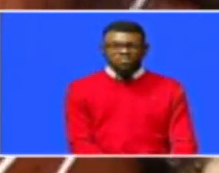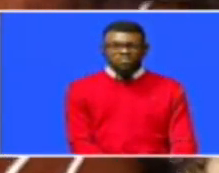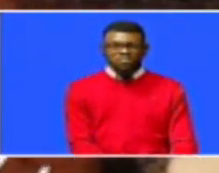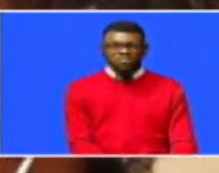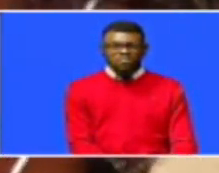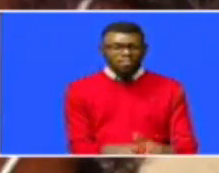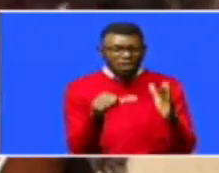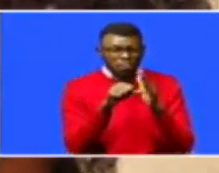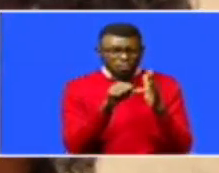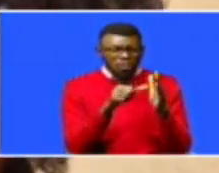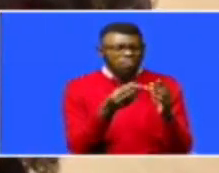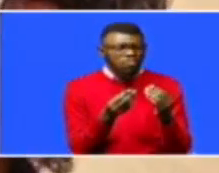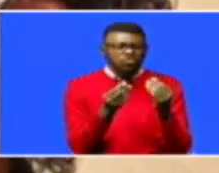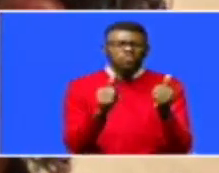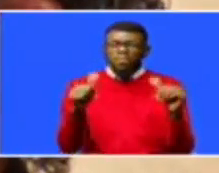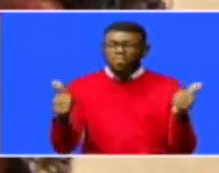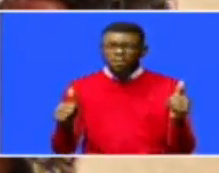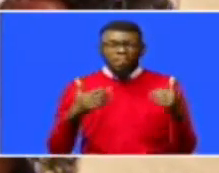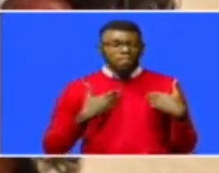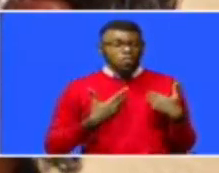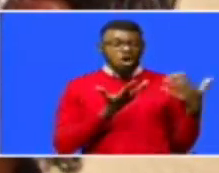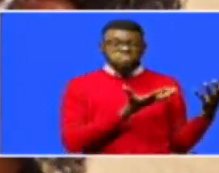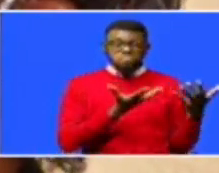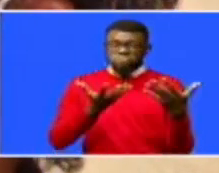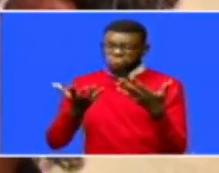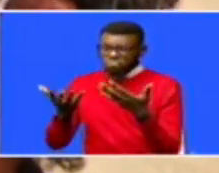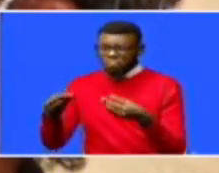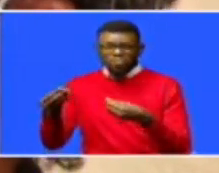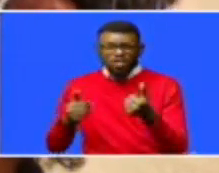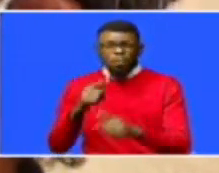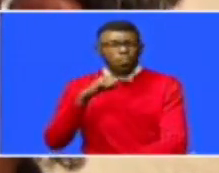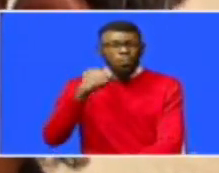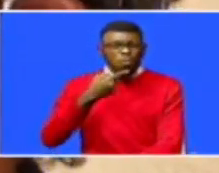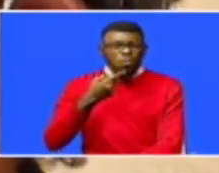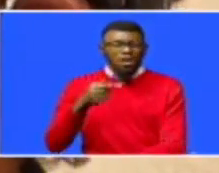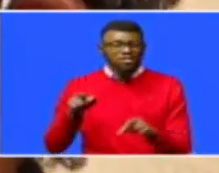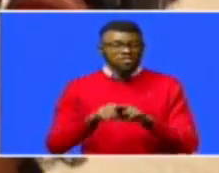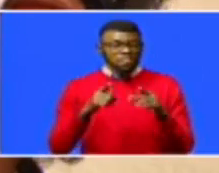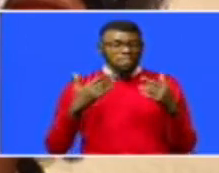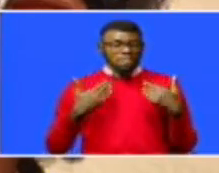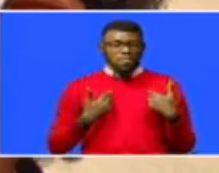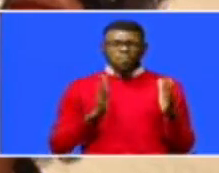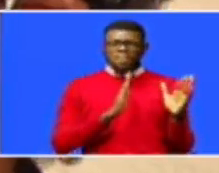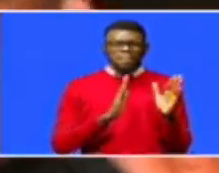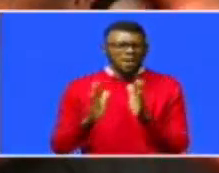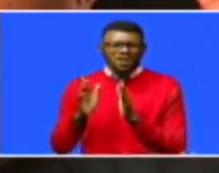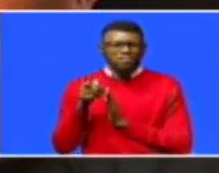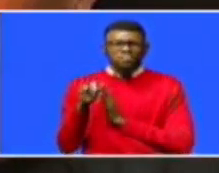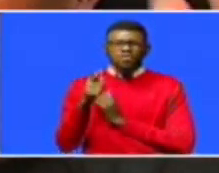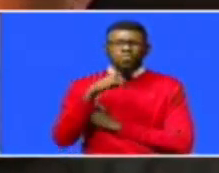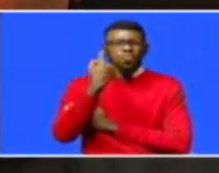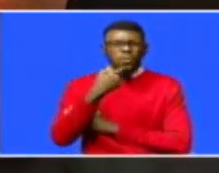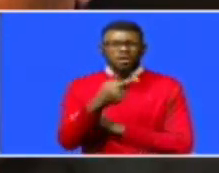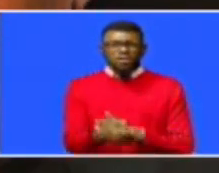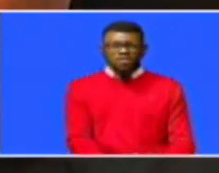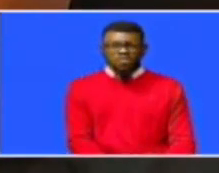the problem itself. Who are the smugglers and who are some of the people involved in organized crime, because this is a form of organized crime. The people who are